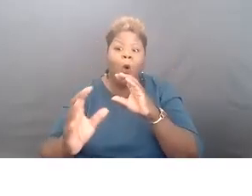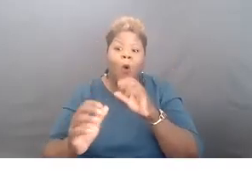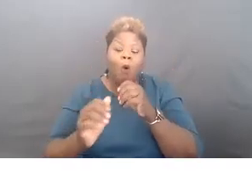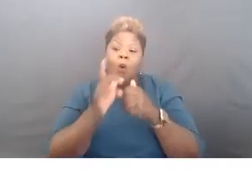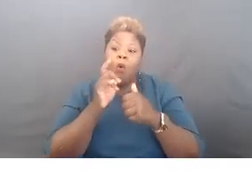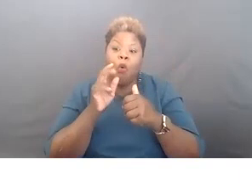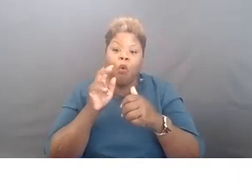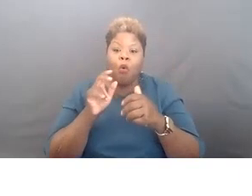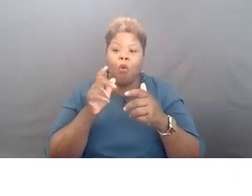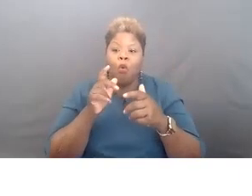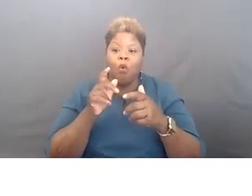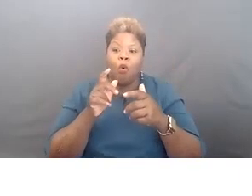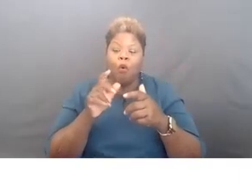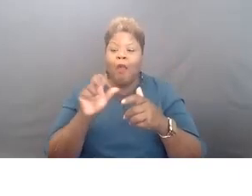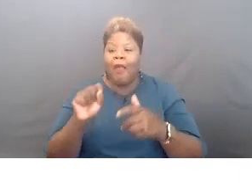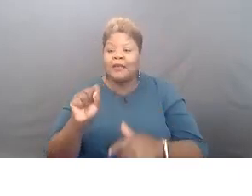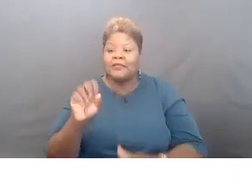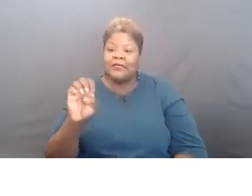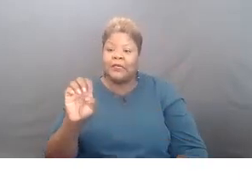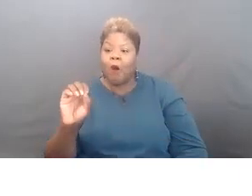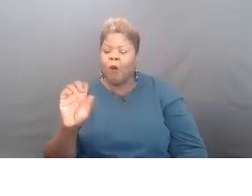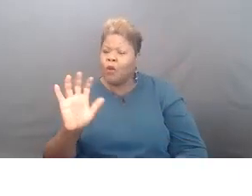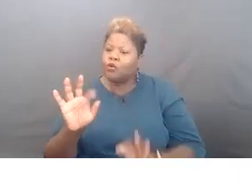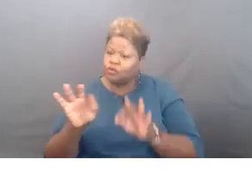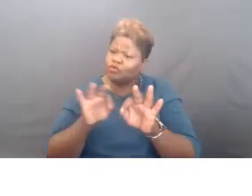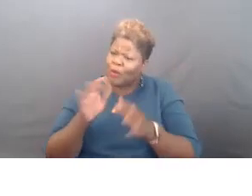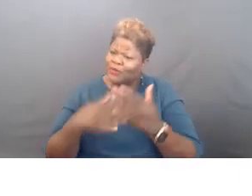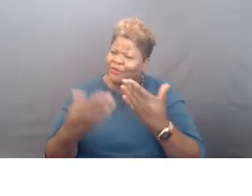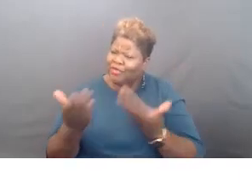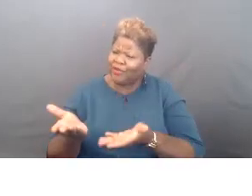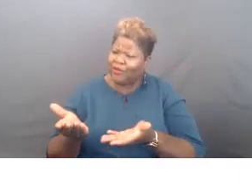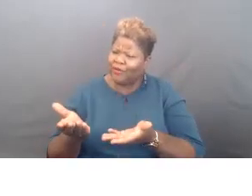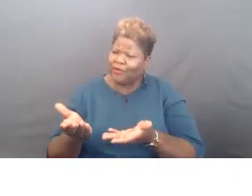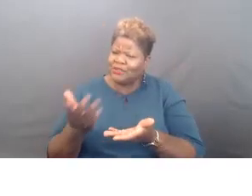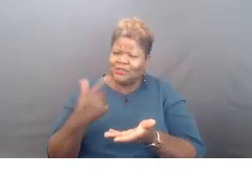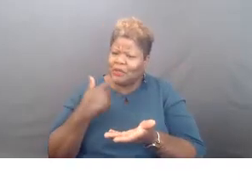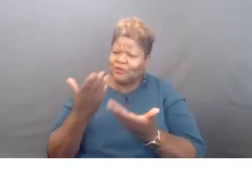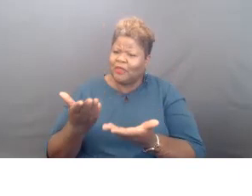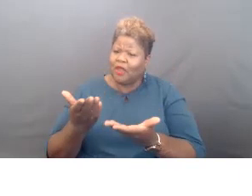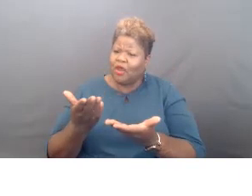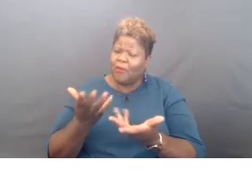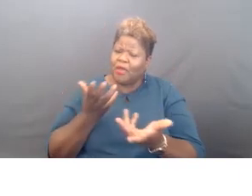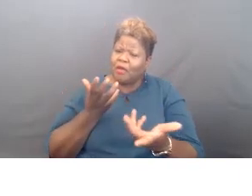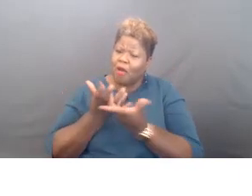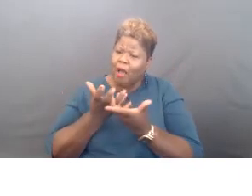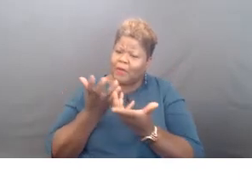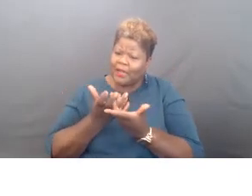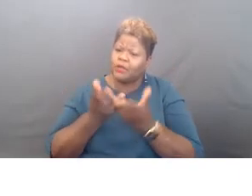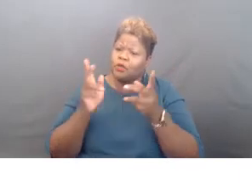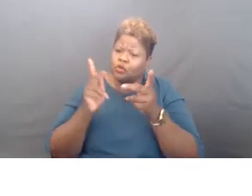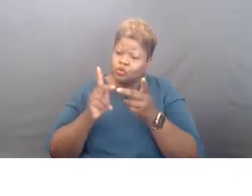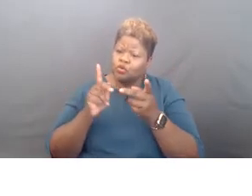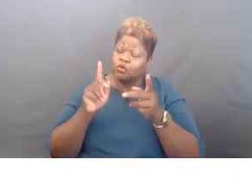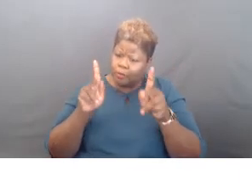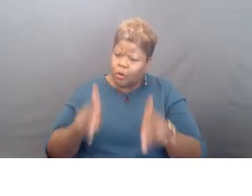Google SEO to get more people. Just describe what's there. Be as accommodating to the person using